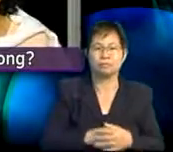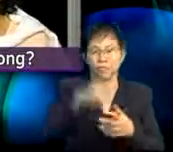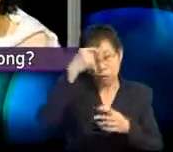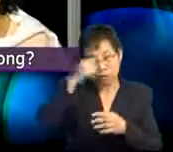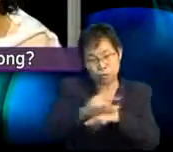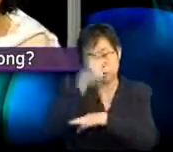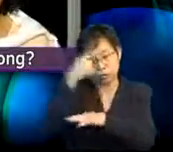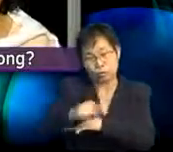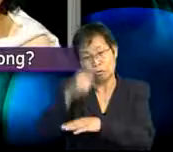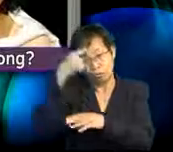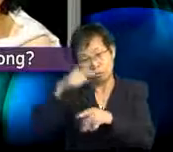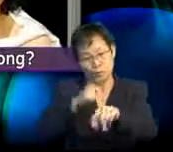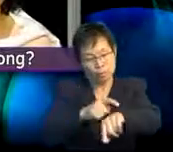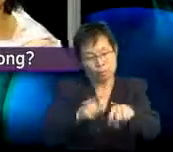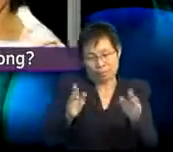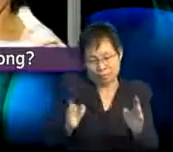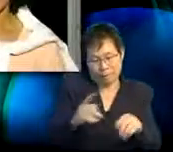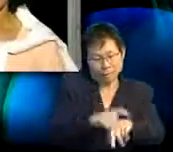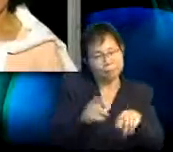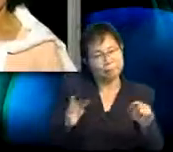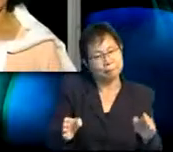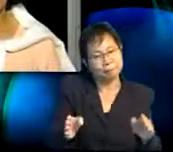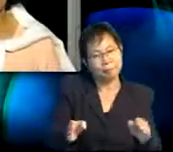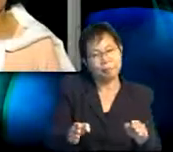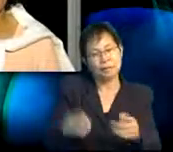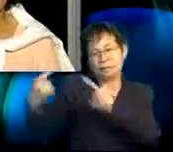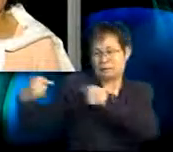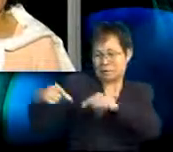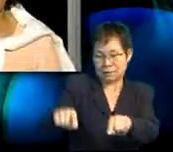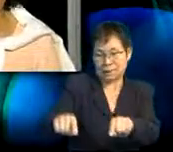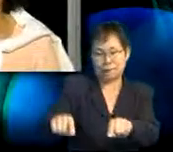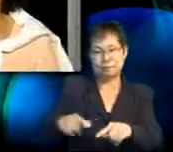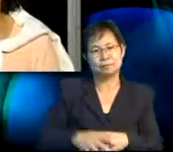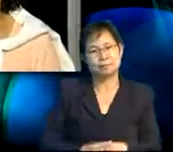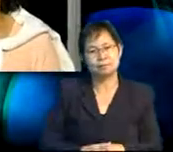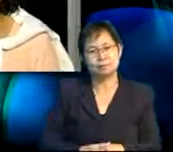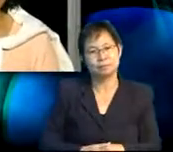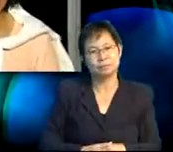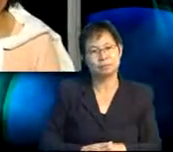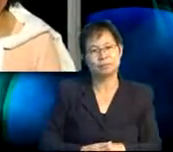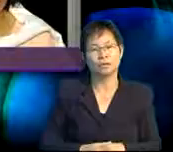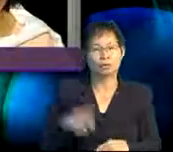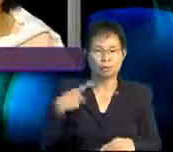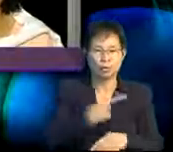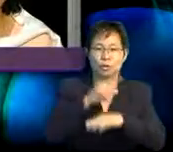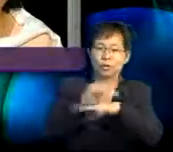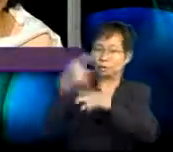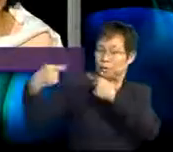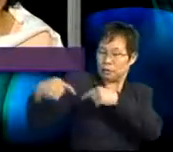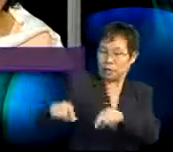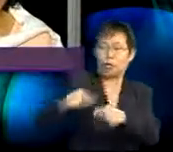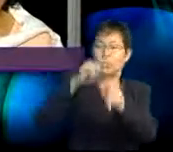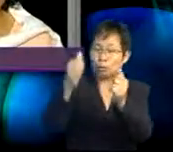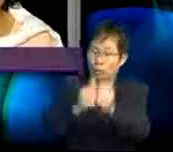for with a period of time. What about since? Well, we use it with the